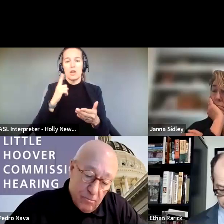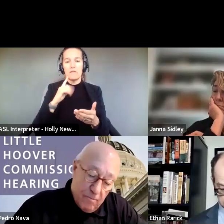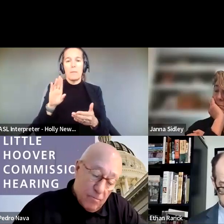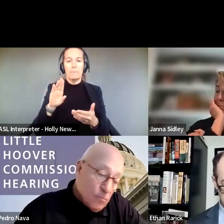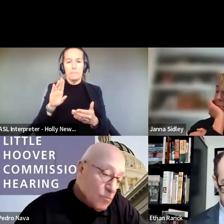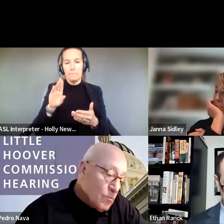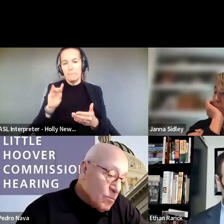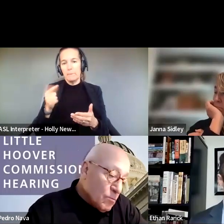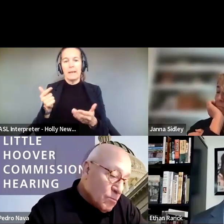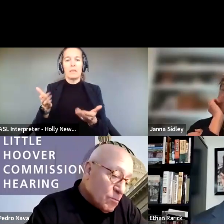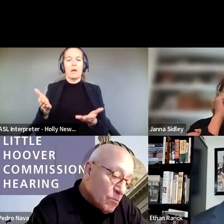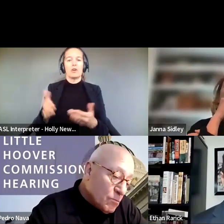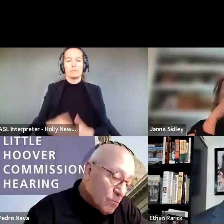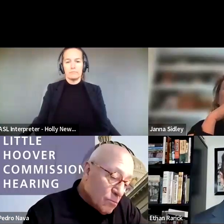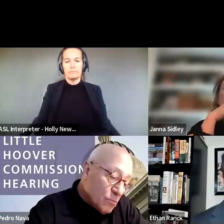there.